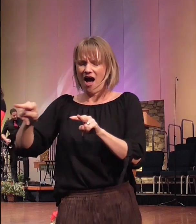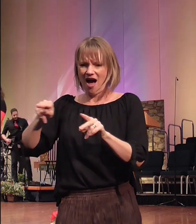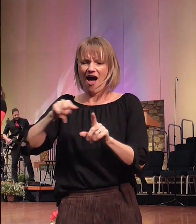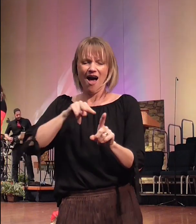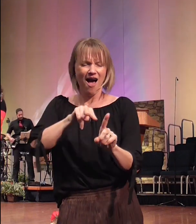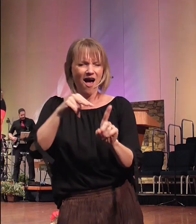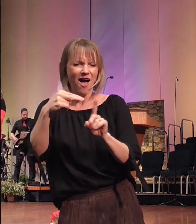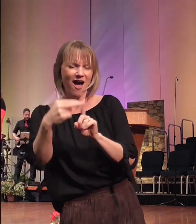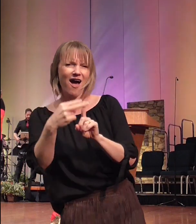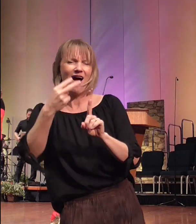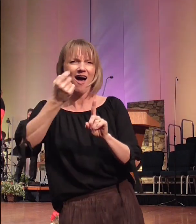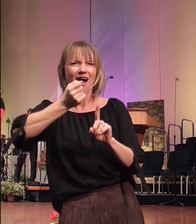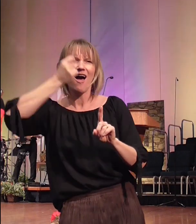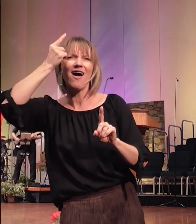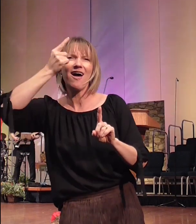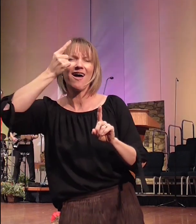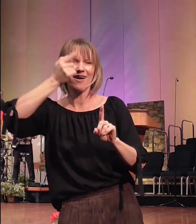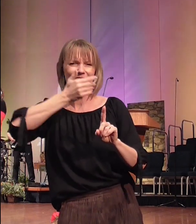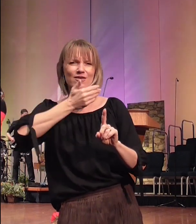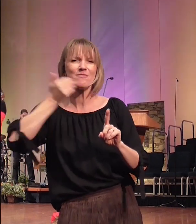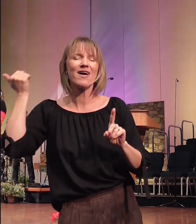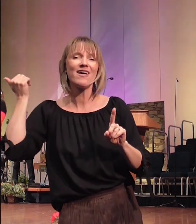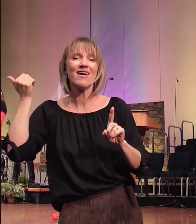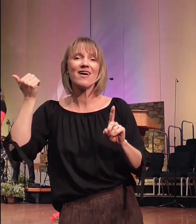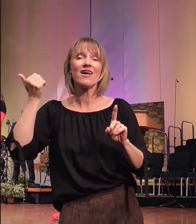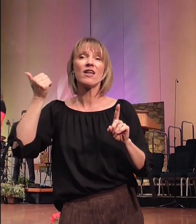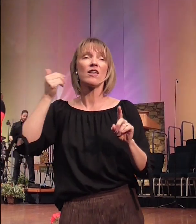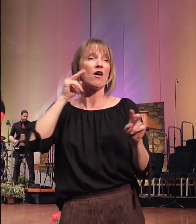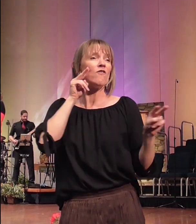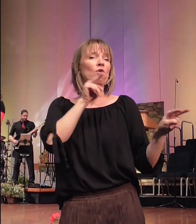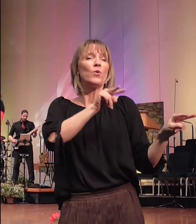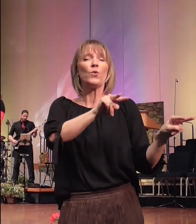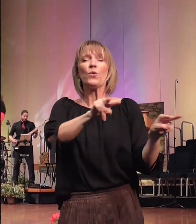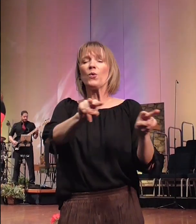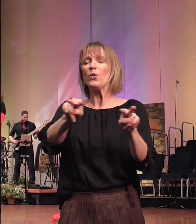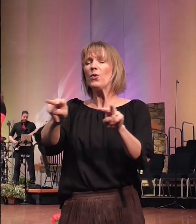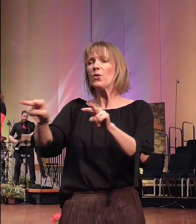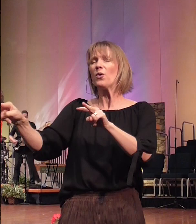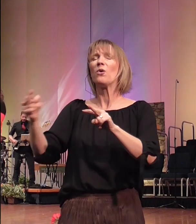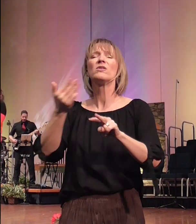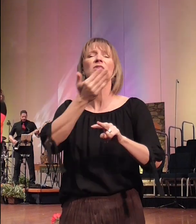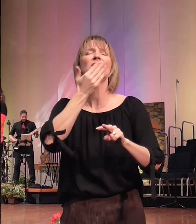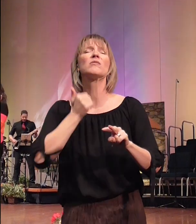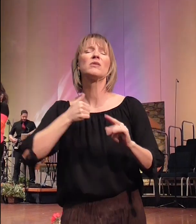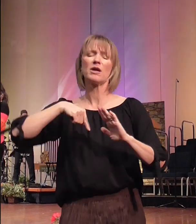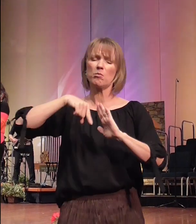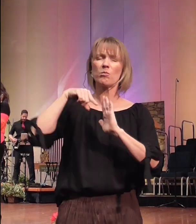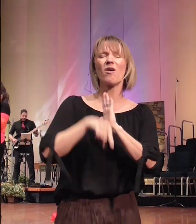No, you as sweet or